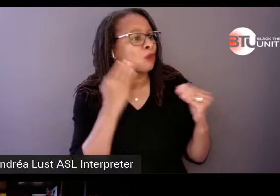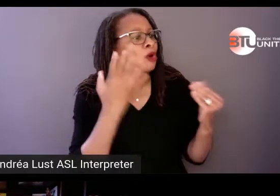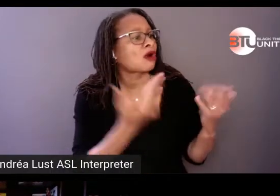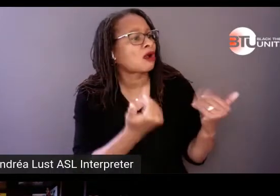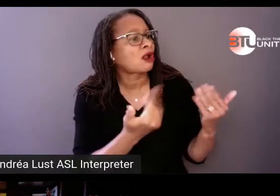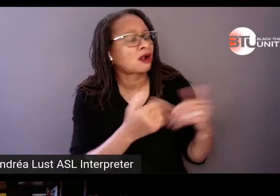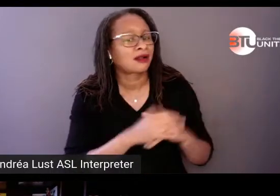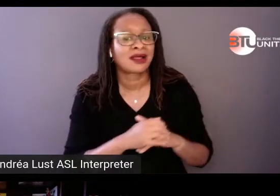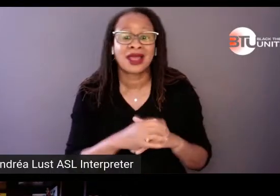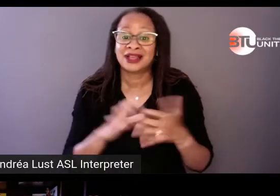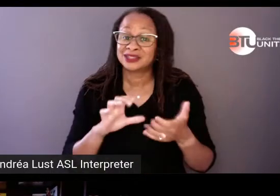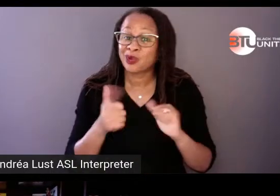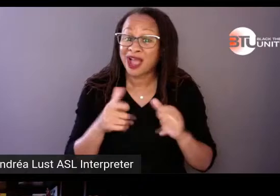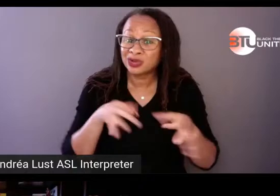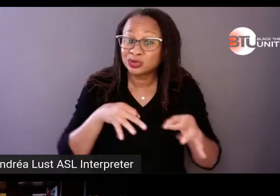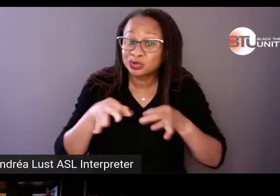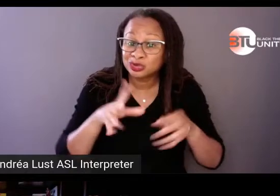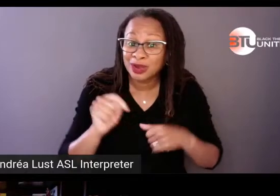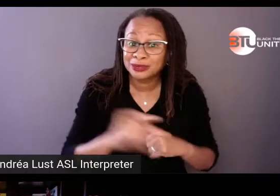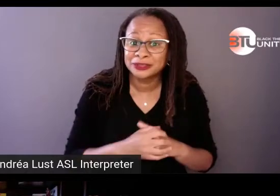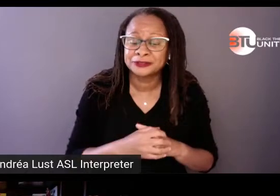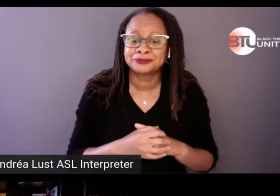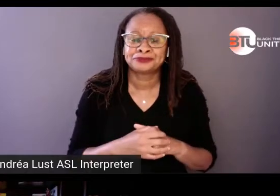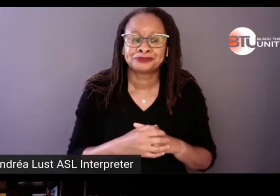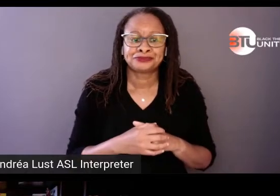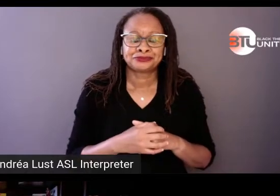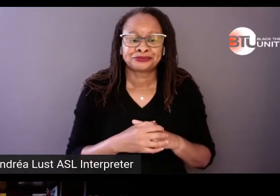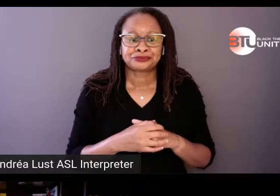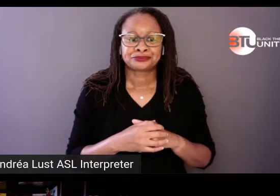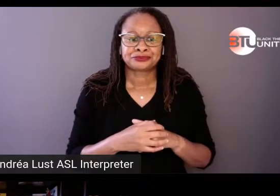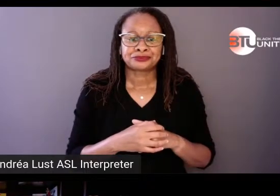from the way you described it, if